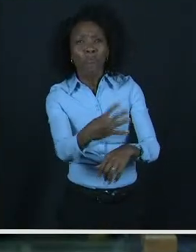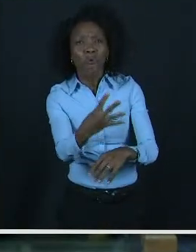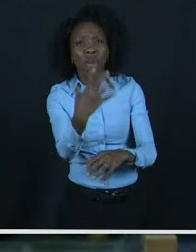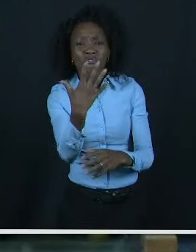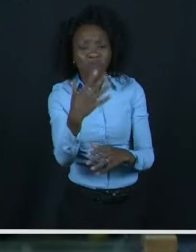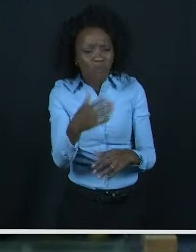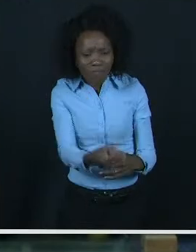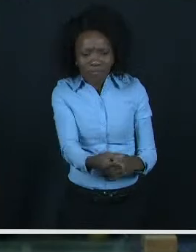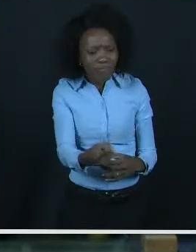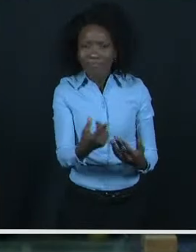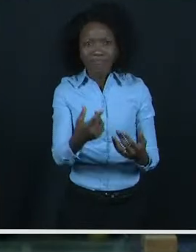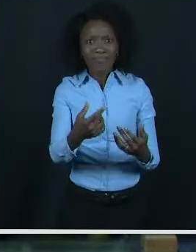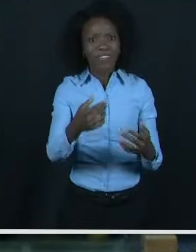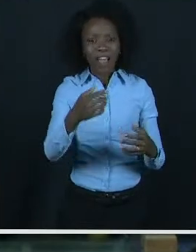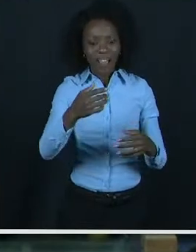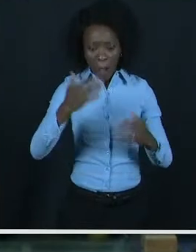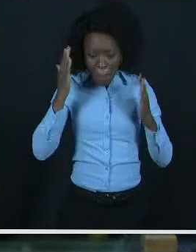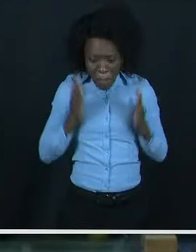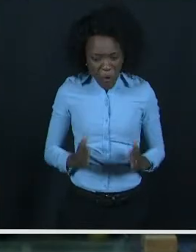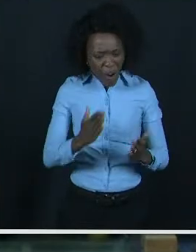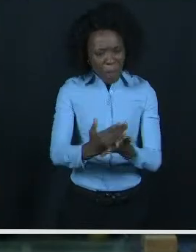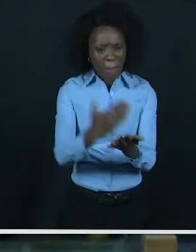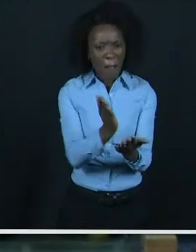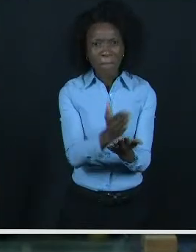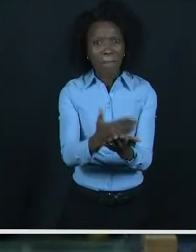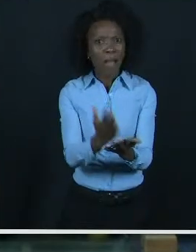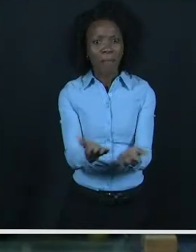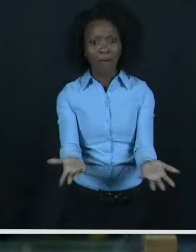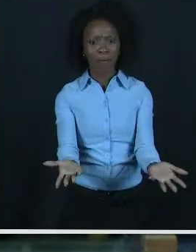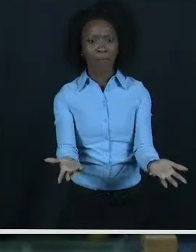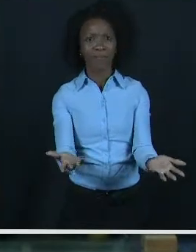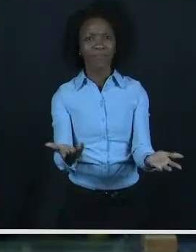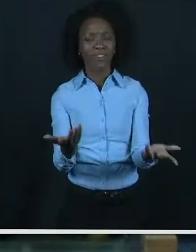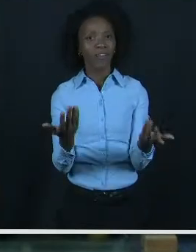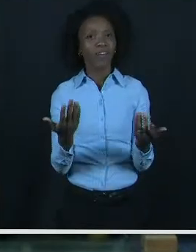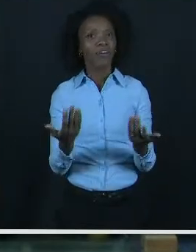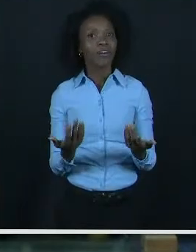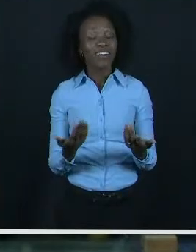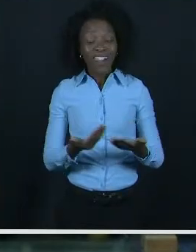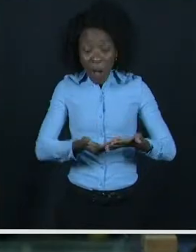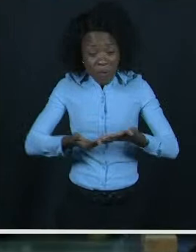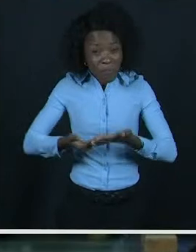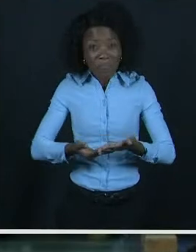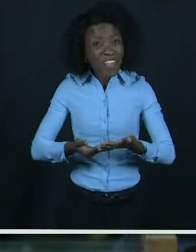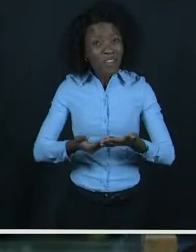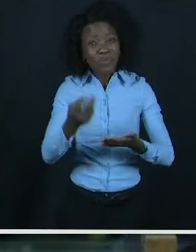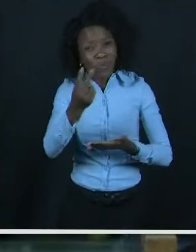field. Just as babies are not being spared,